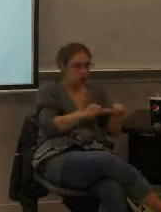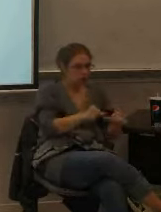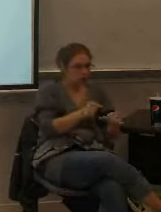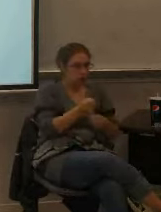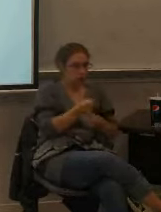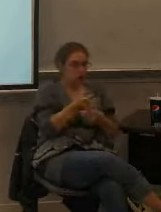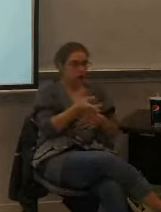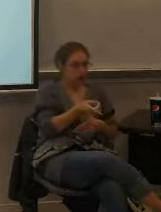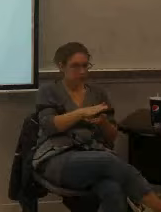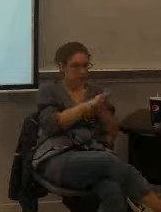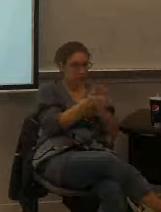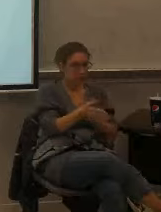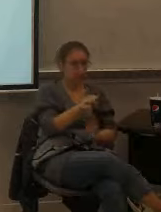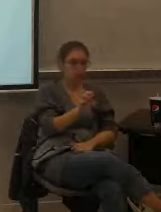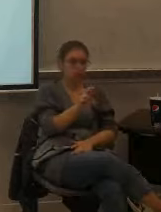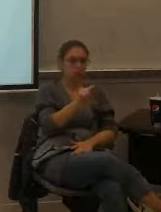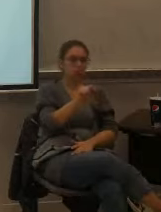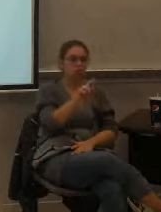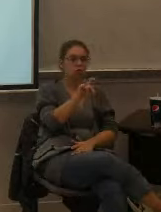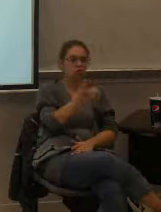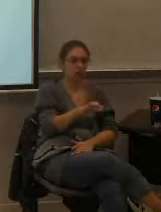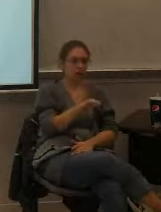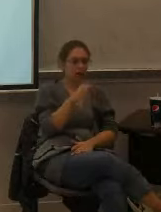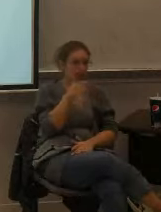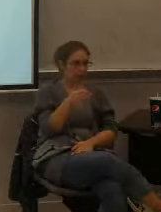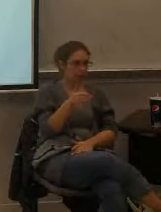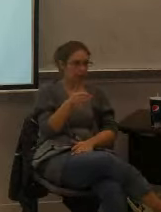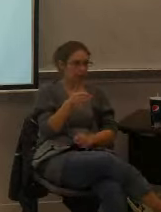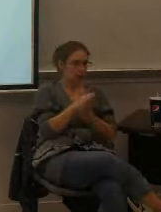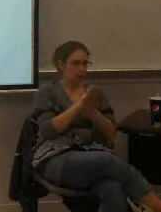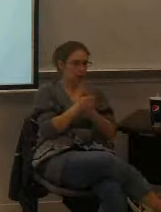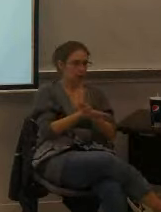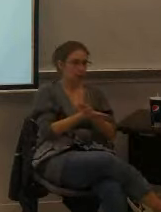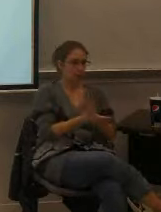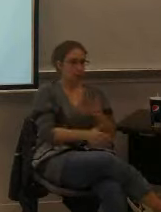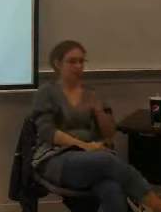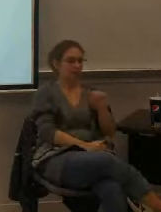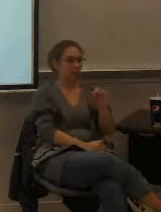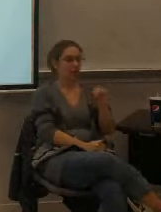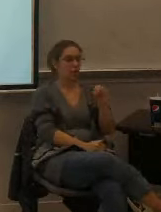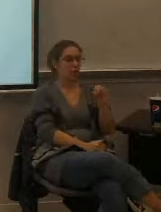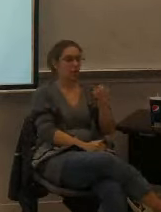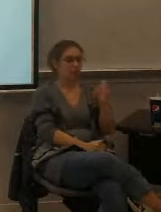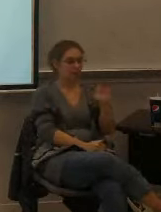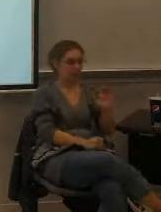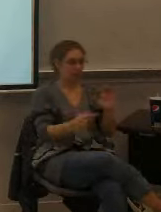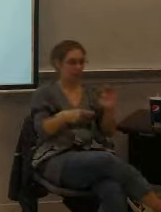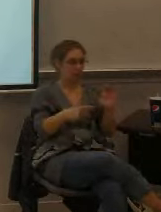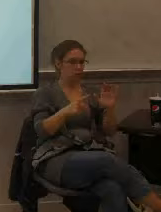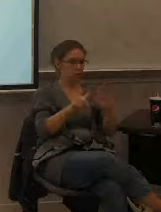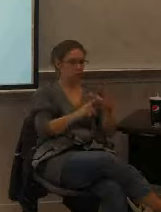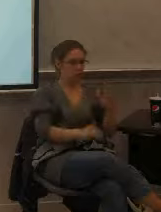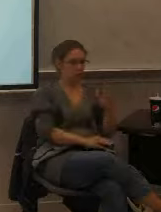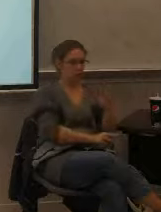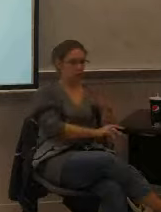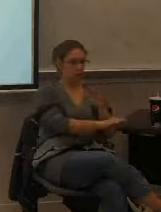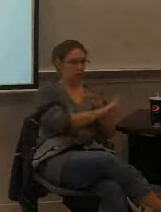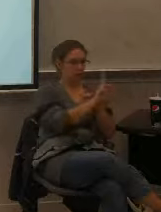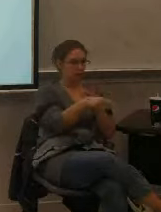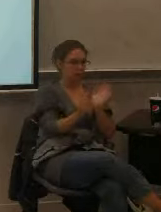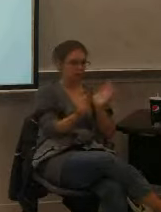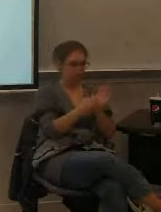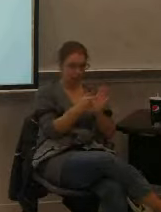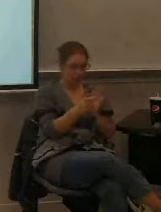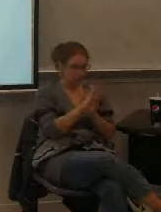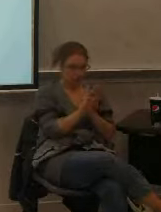the lake, they would push it to the point where the hypolimnium would go anoxic and the phosphorus would start coming back up again. So they'd